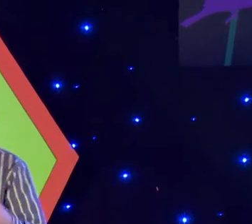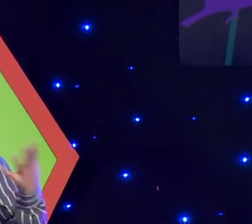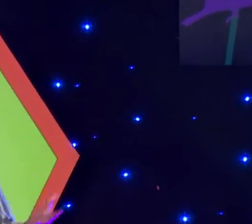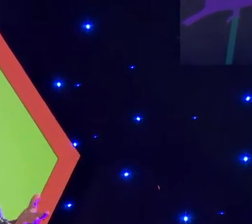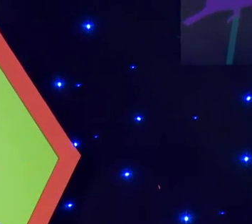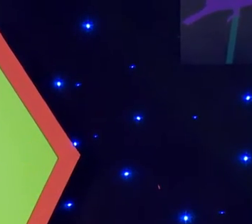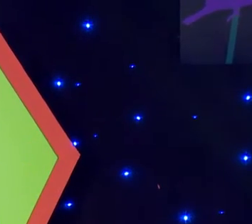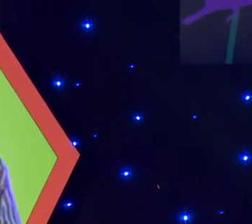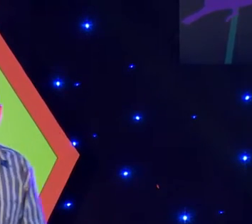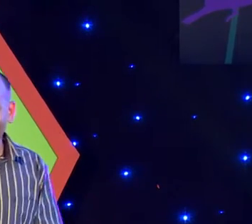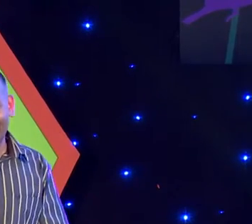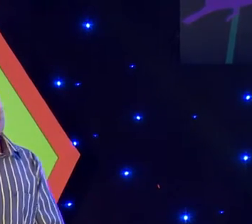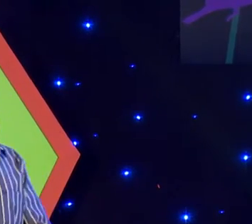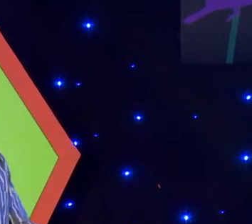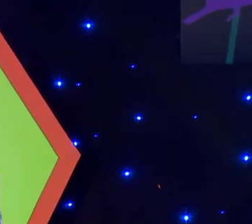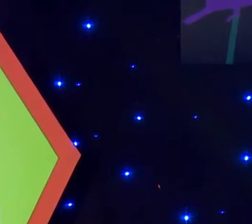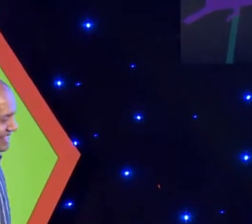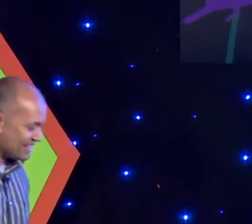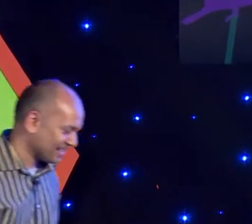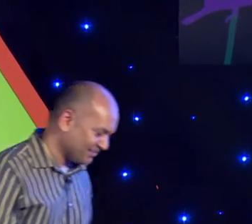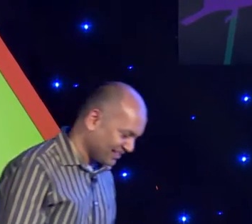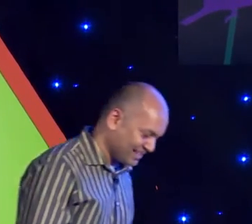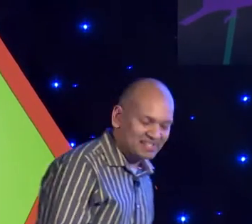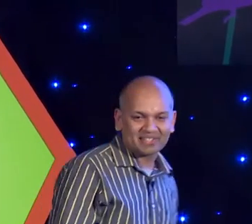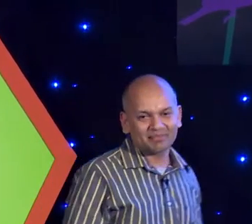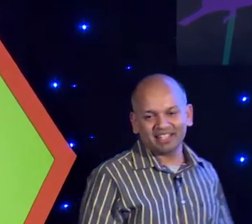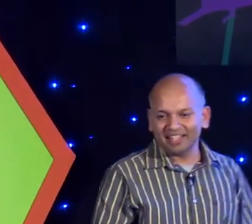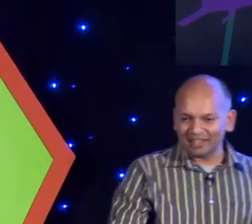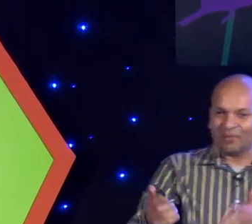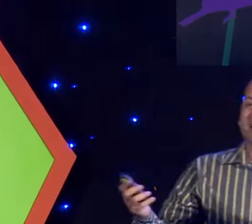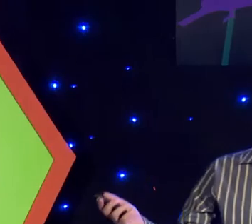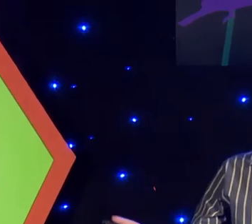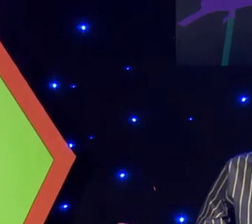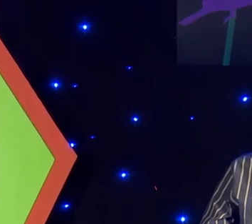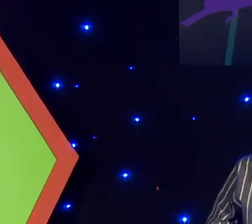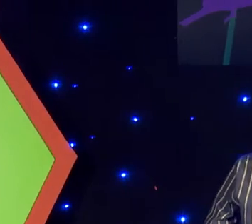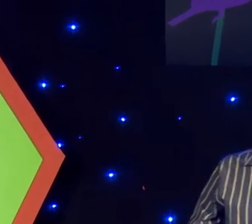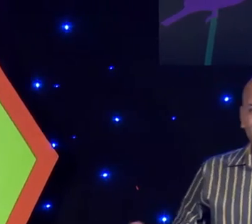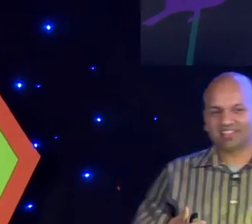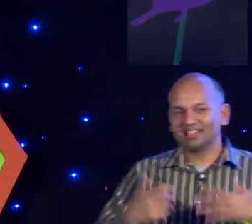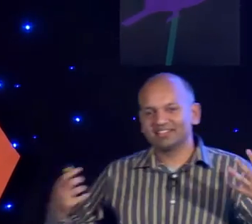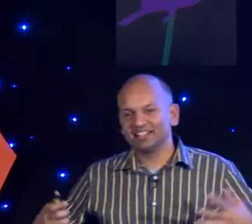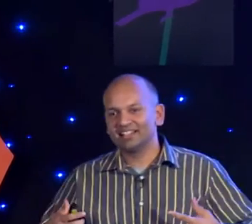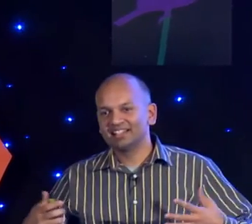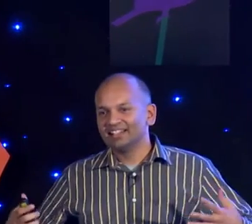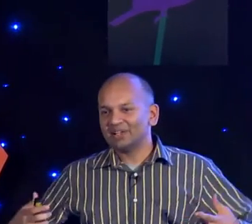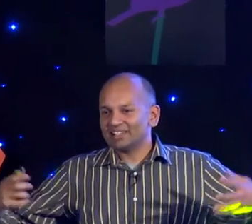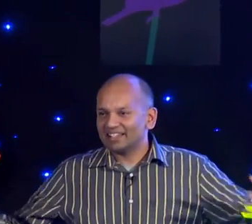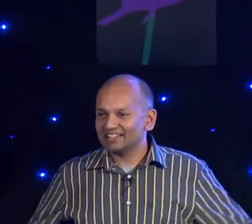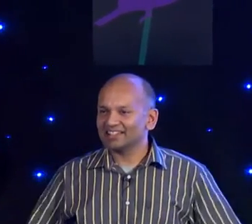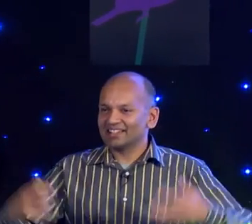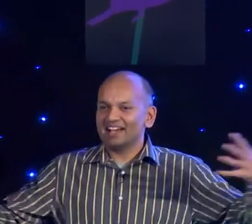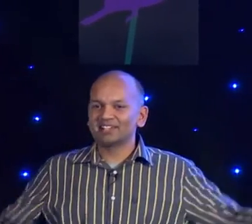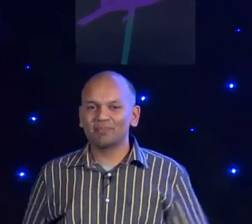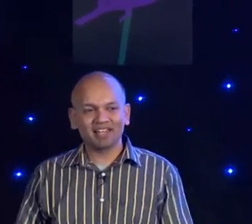This has got to be a highlight of a lifetime. It's a real privilege to be here amongst all of you, actually. It's